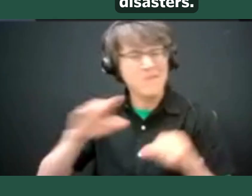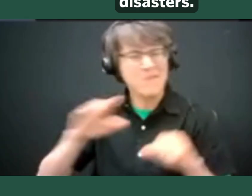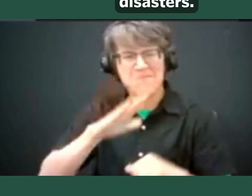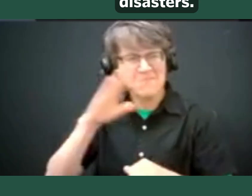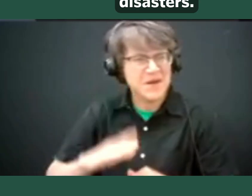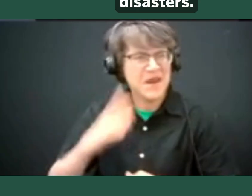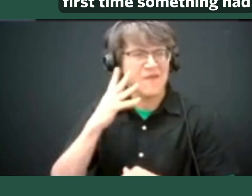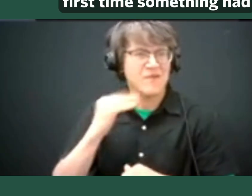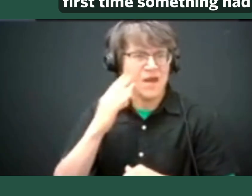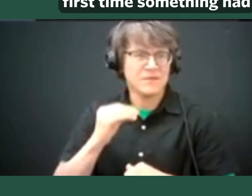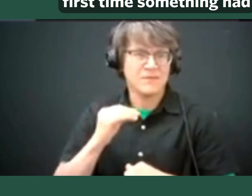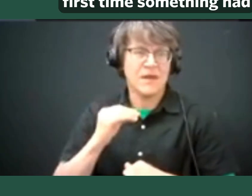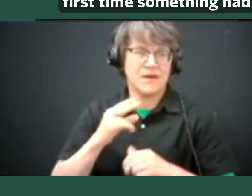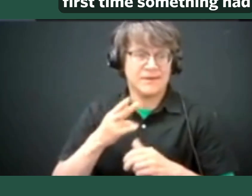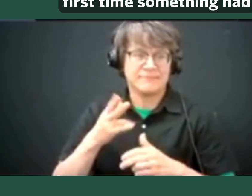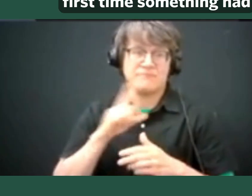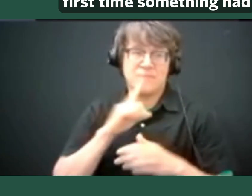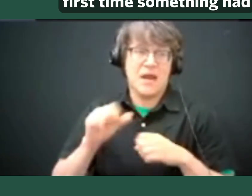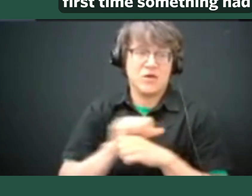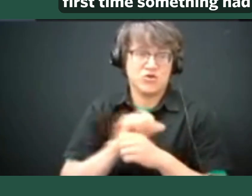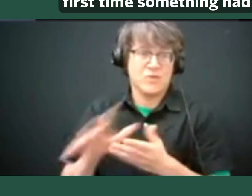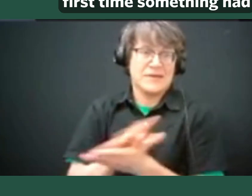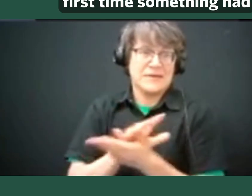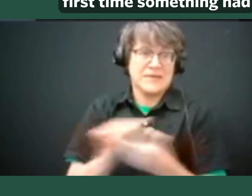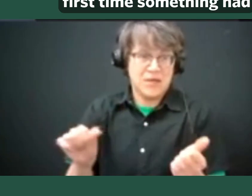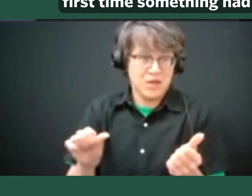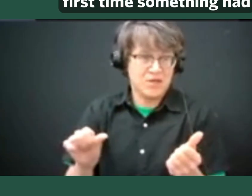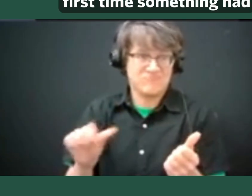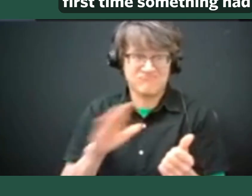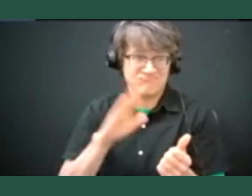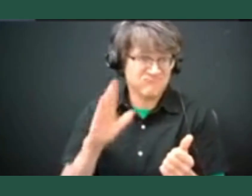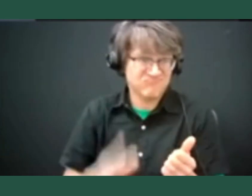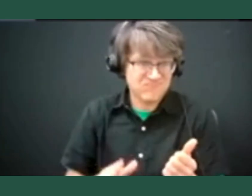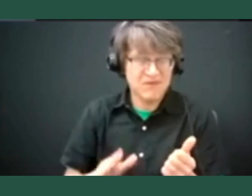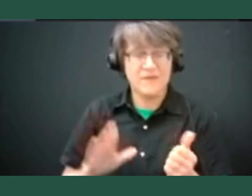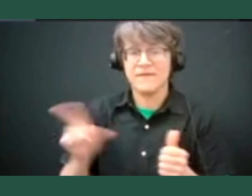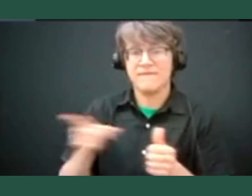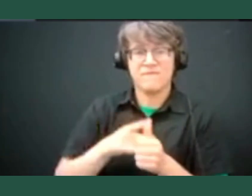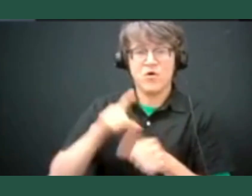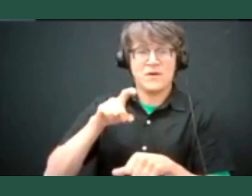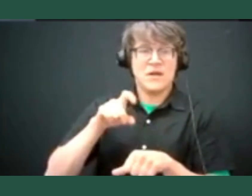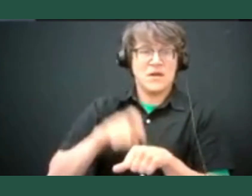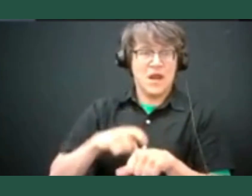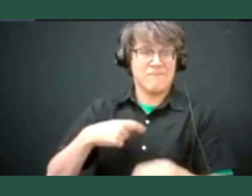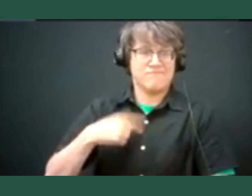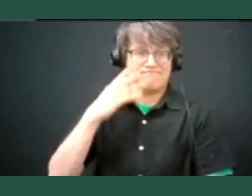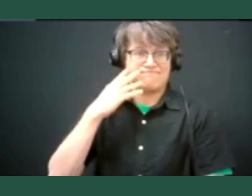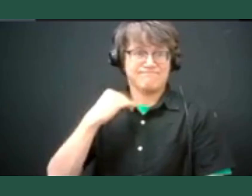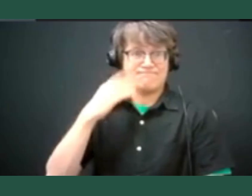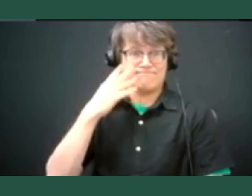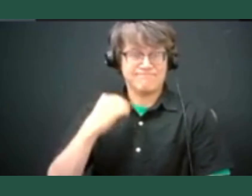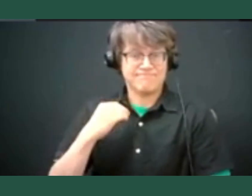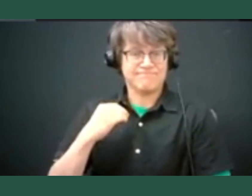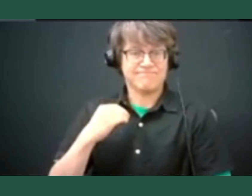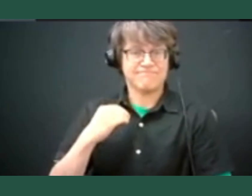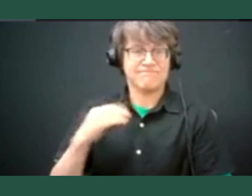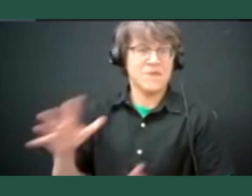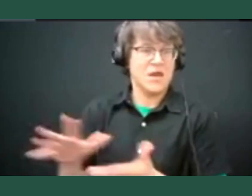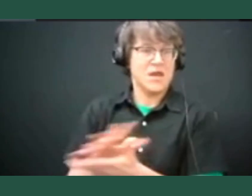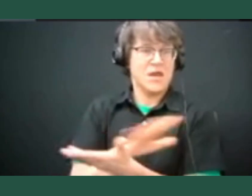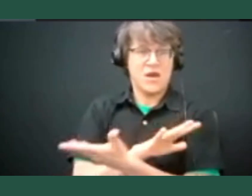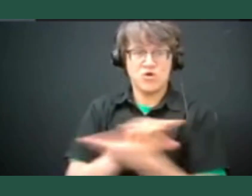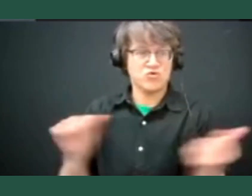of disasters. And so this was pretty much the first time something had come through and destroyed an